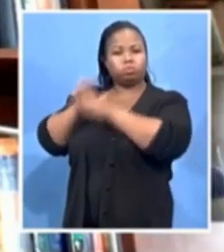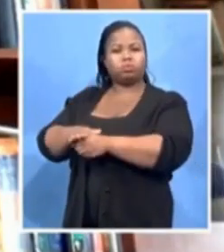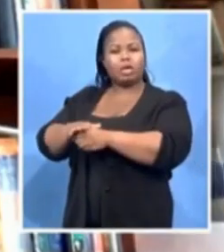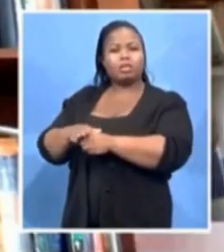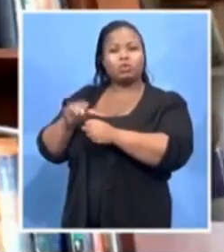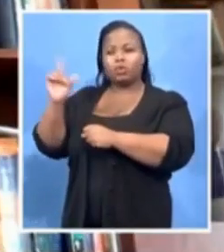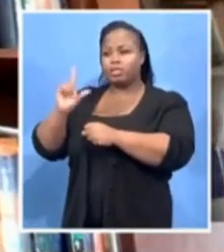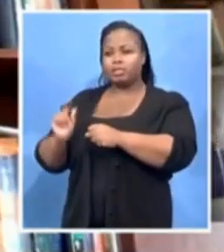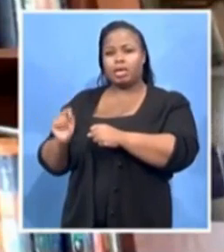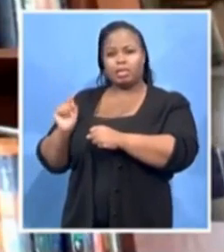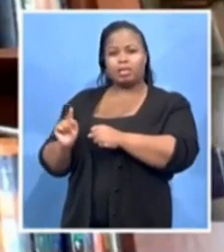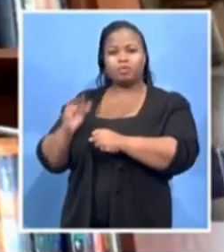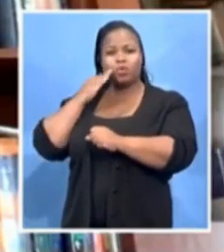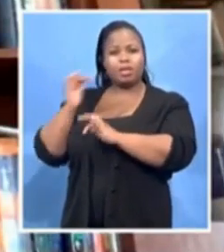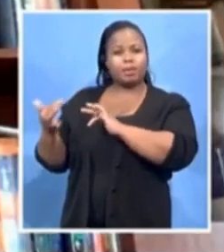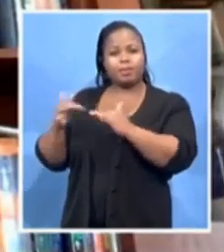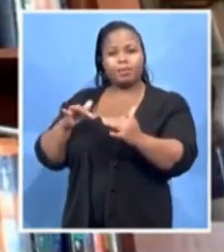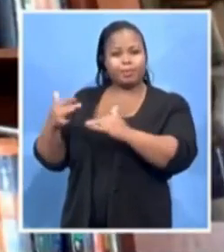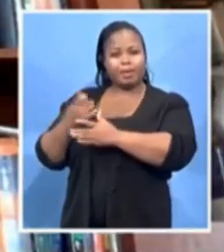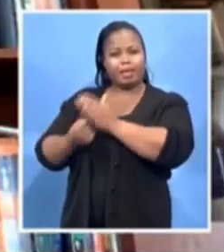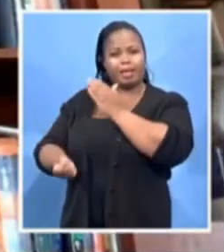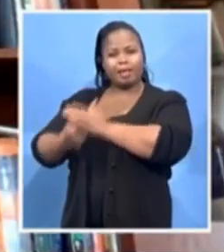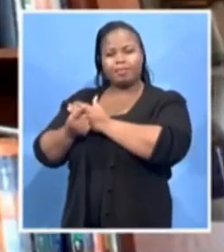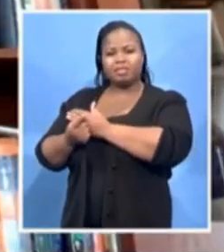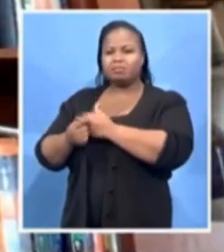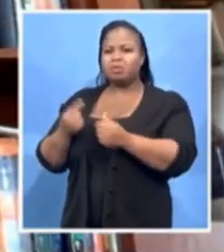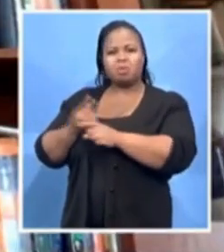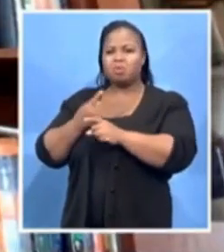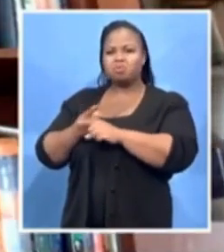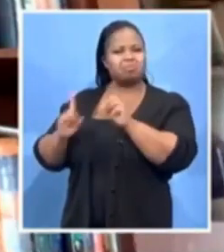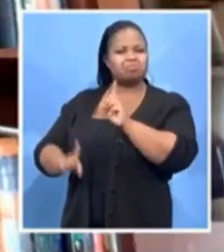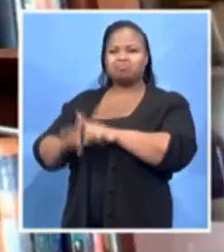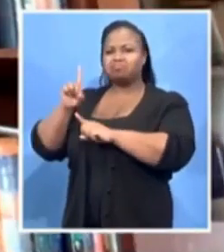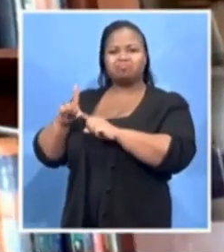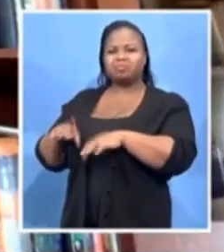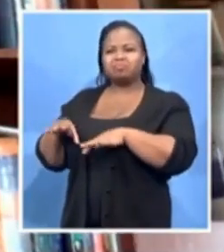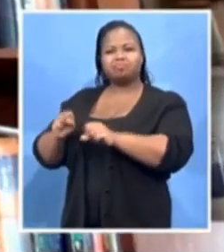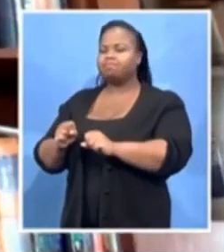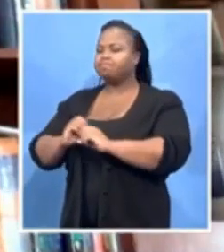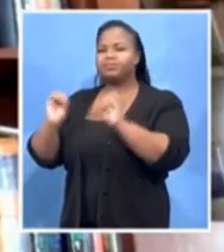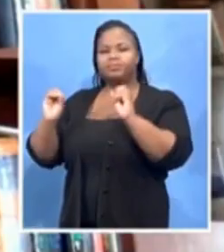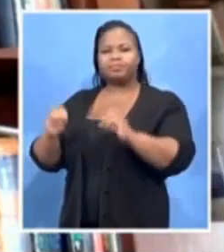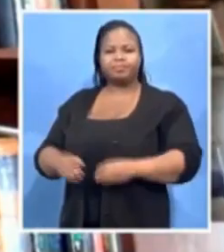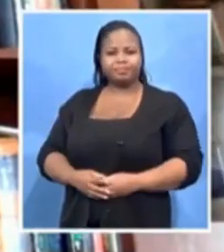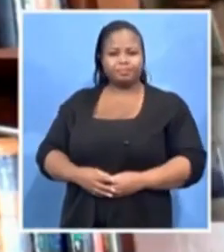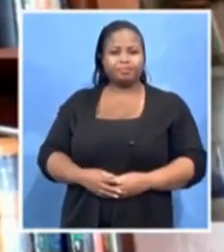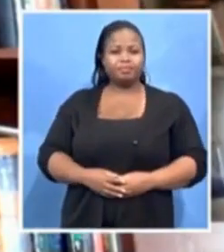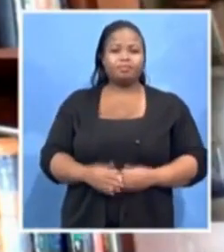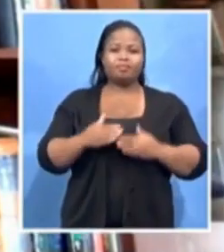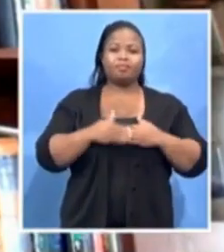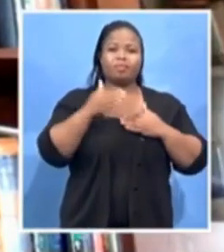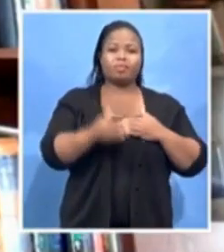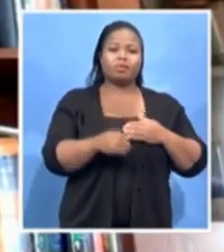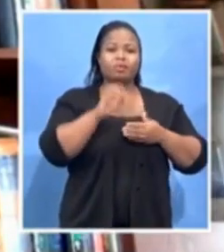were never, therefore, successfully colonized. After 1945, the